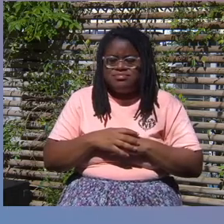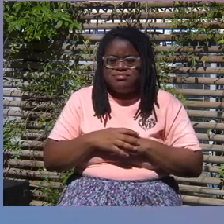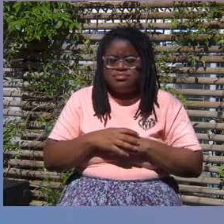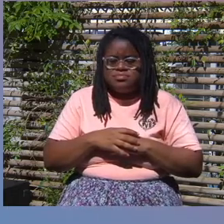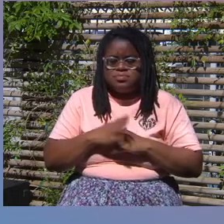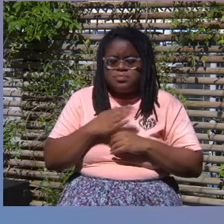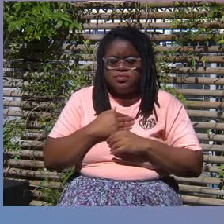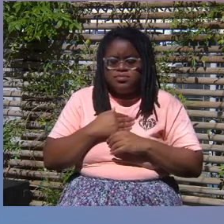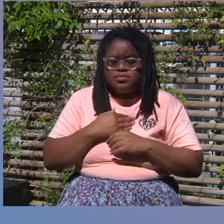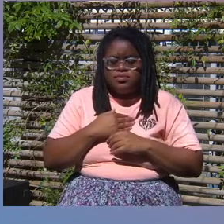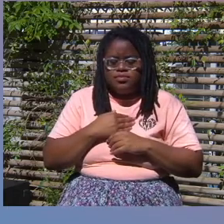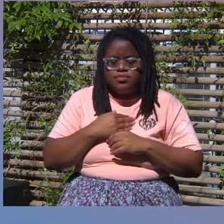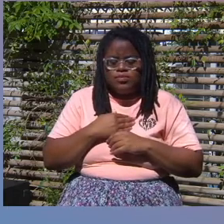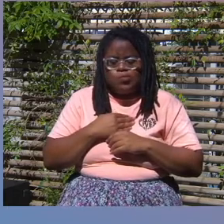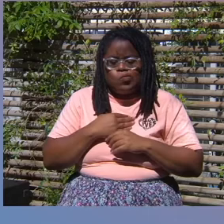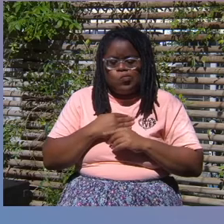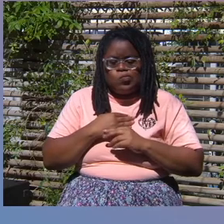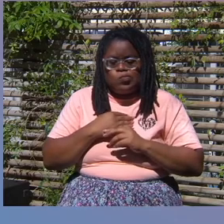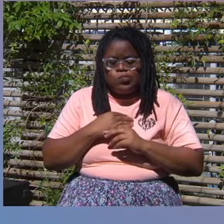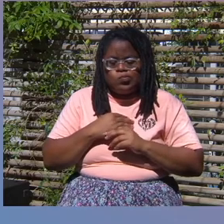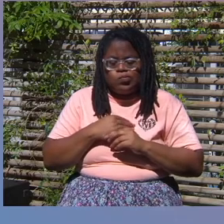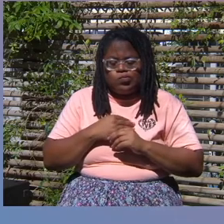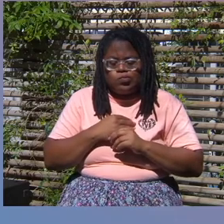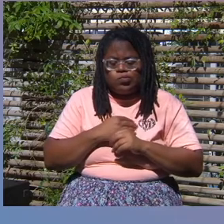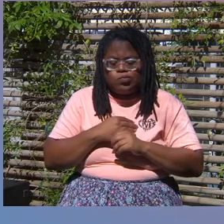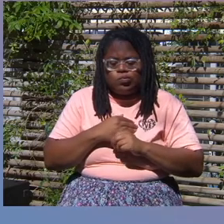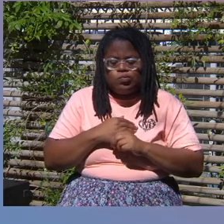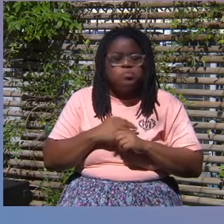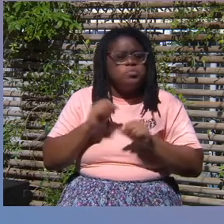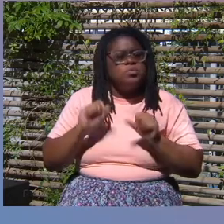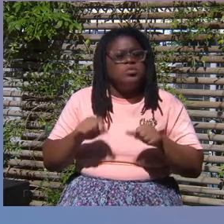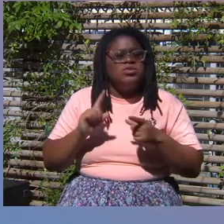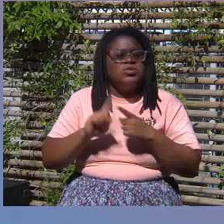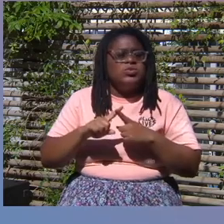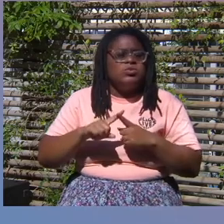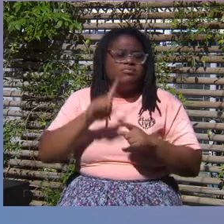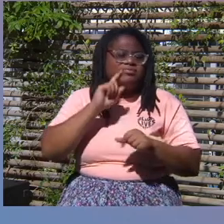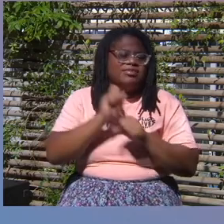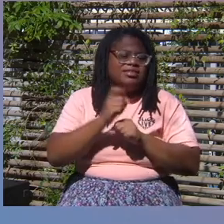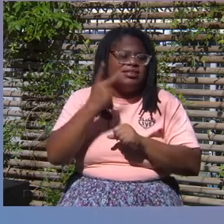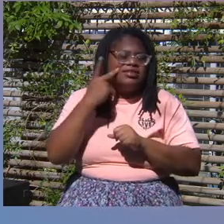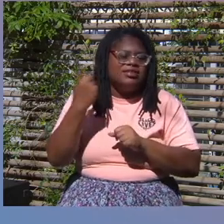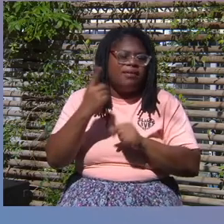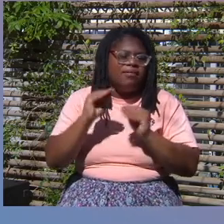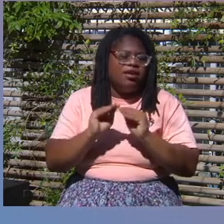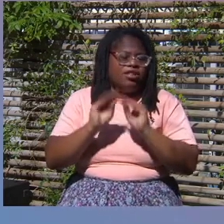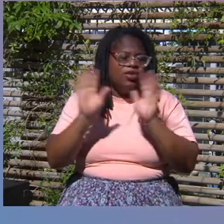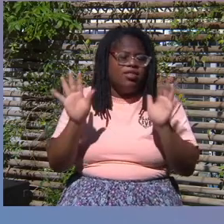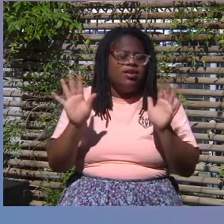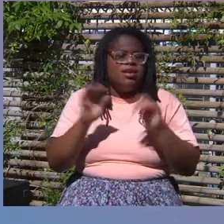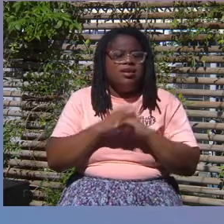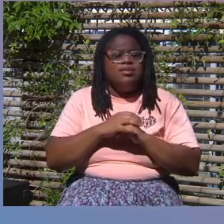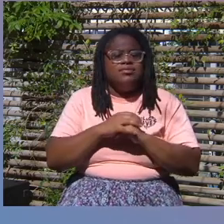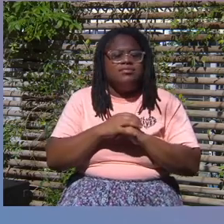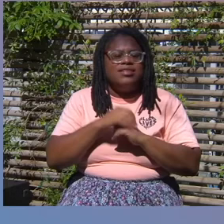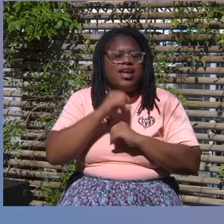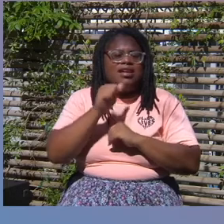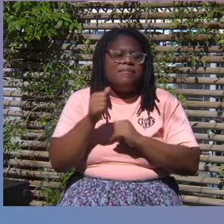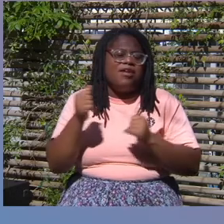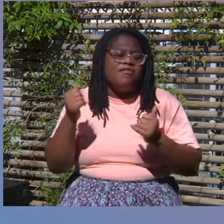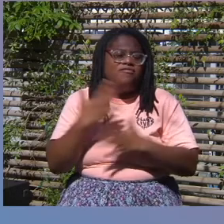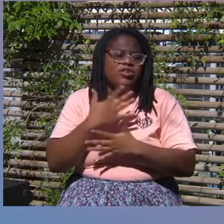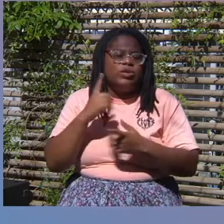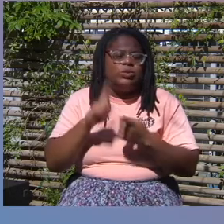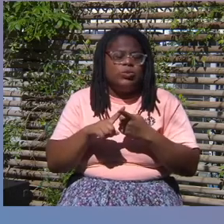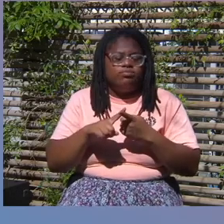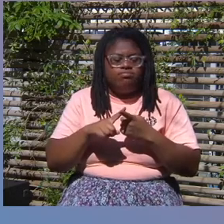my ability to actually see something very clearly and not be afraid to